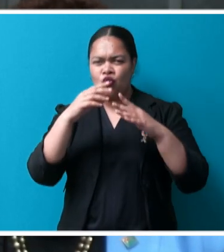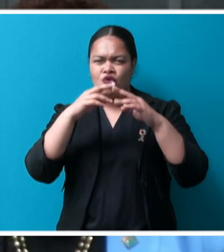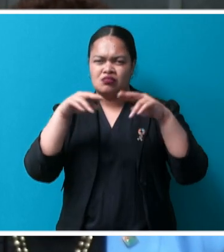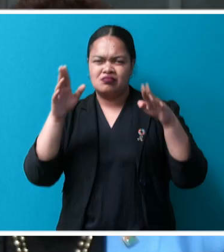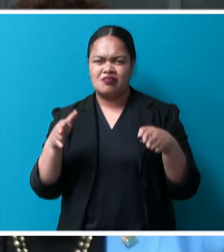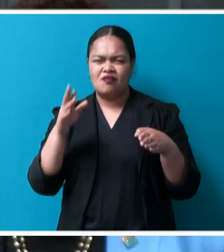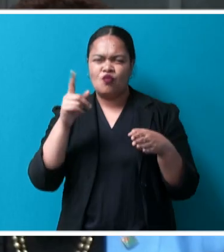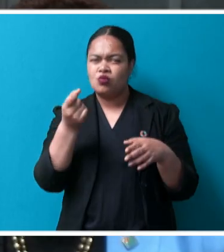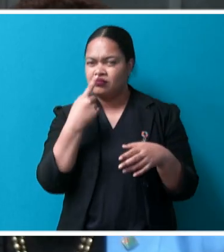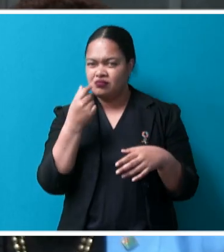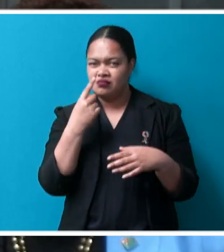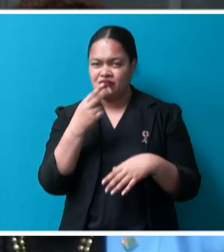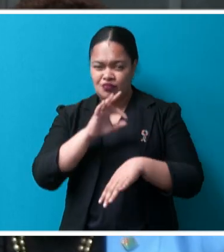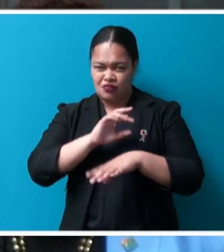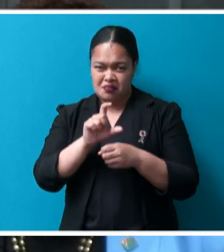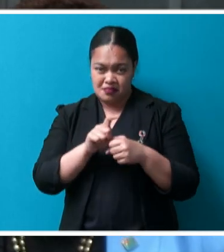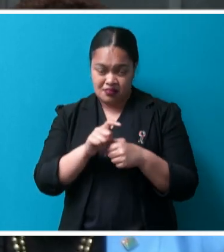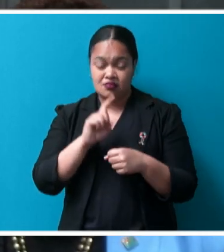then